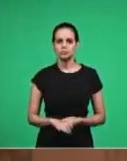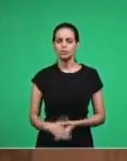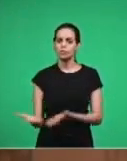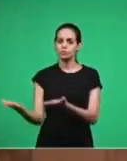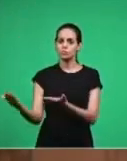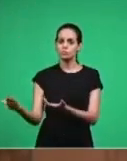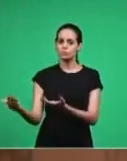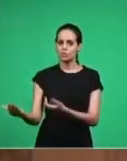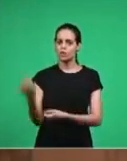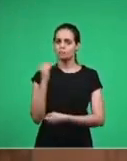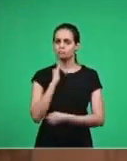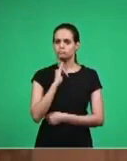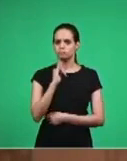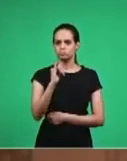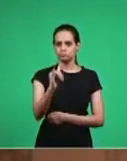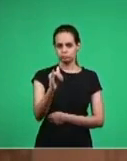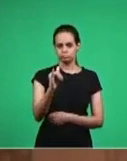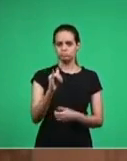The answer of the brethren,